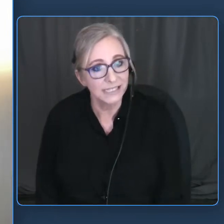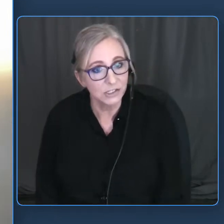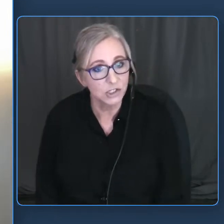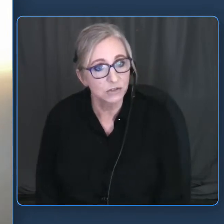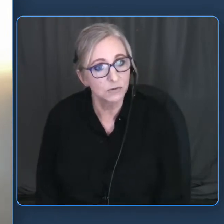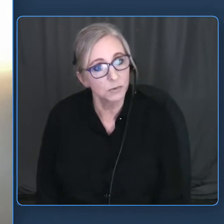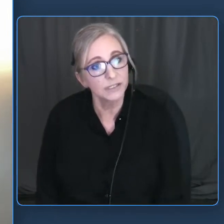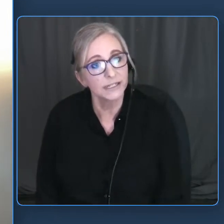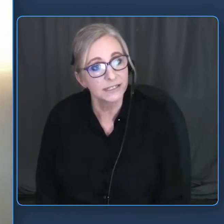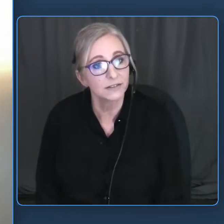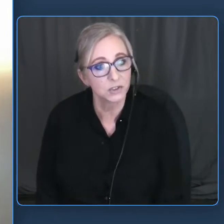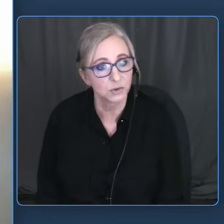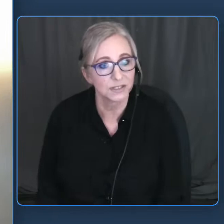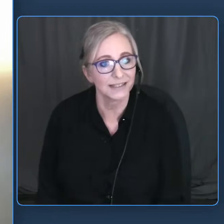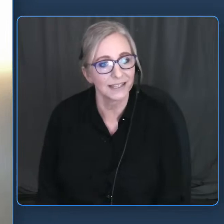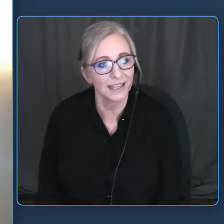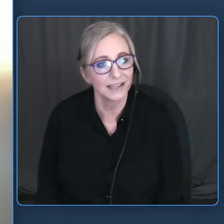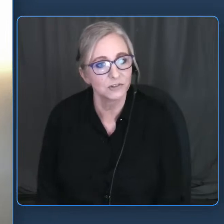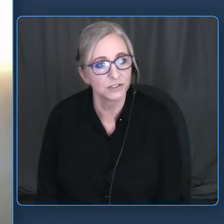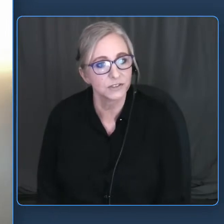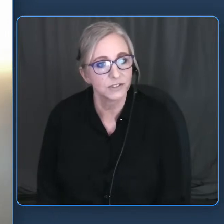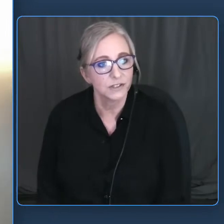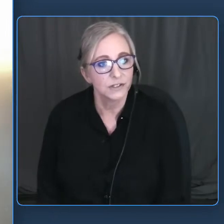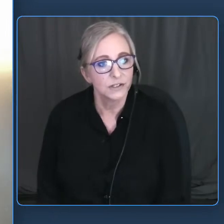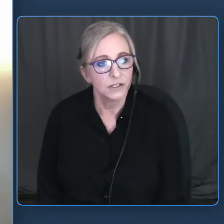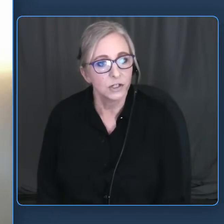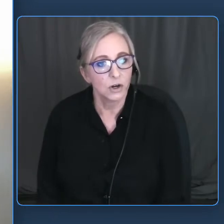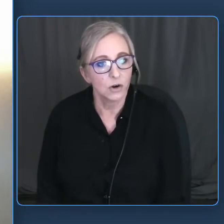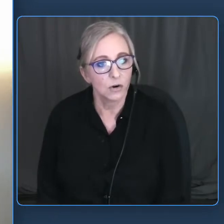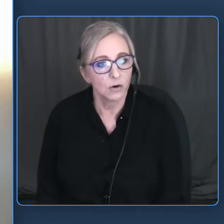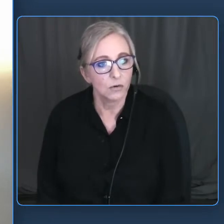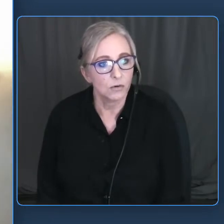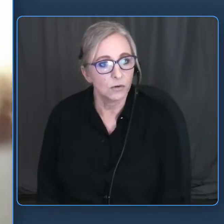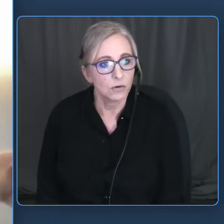able to teach. We really need to tell these stores that they can't just,